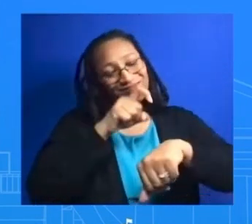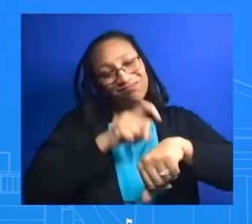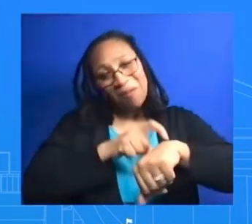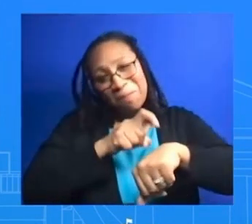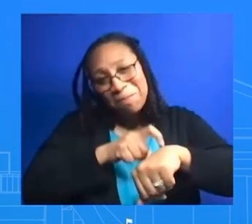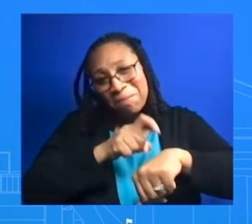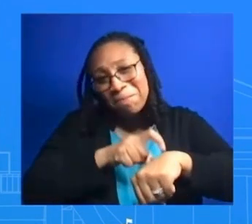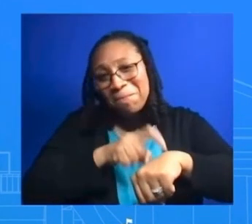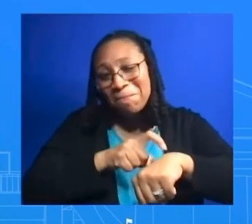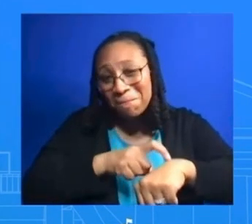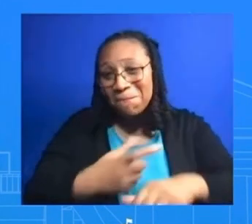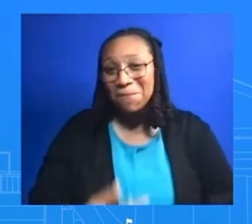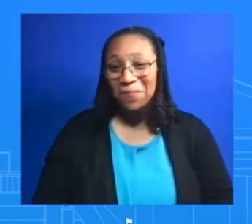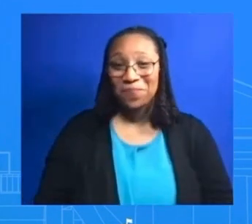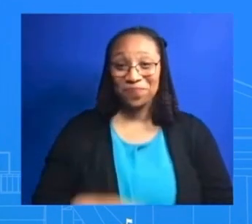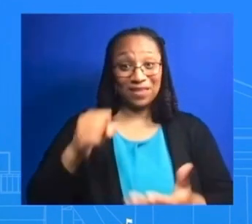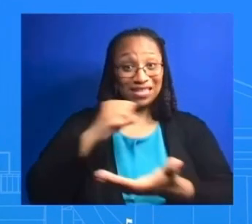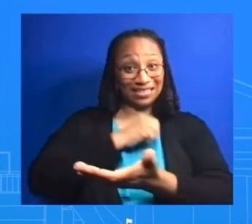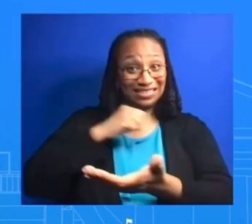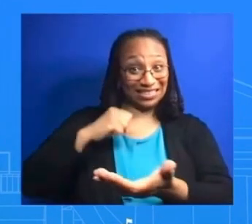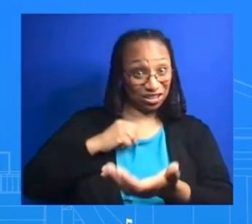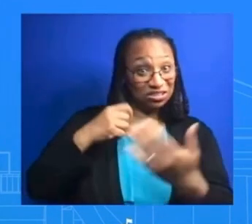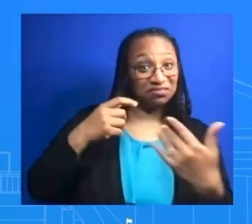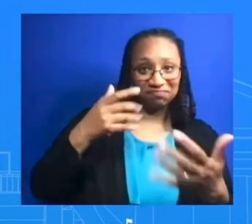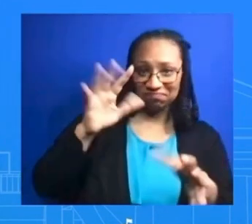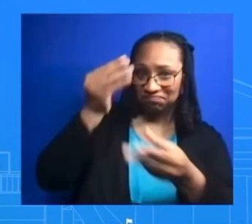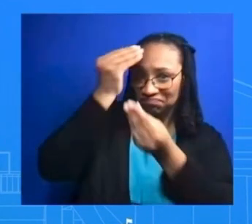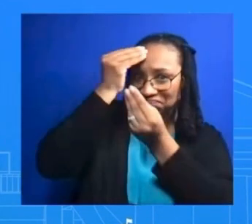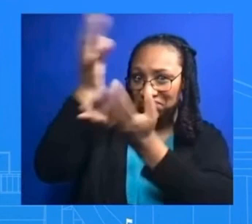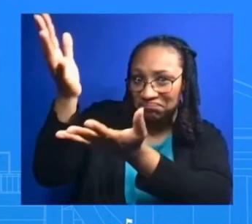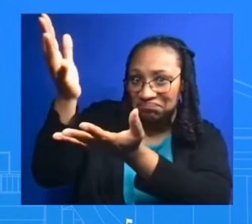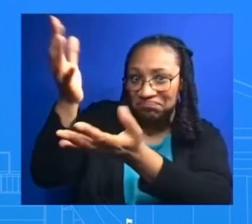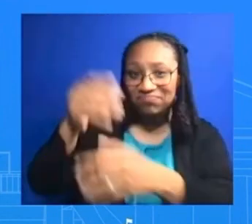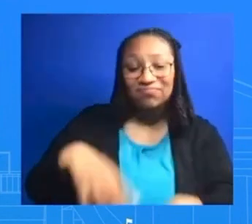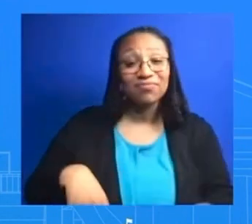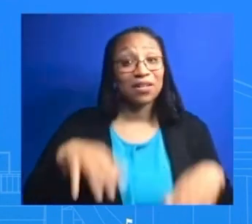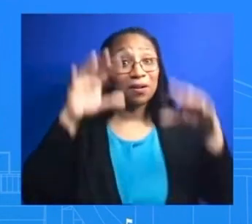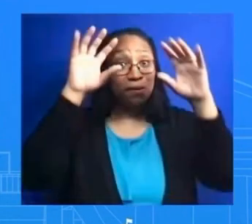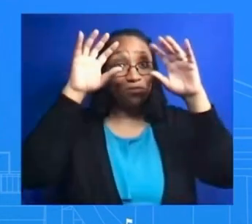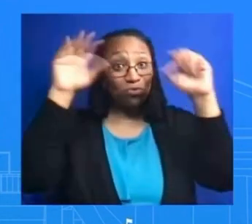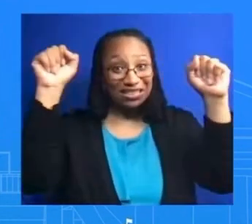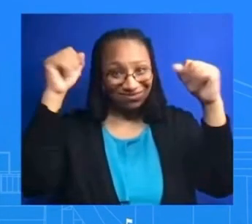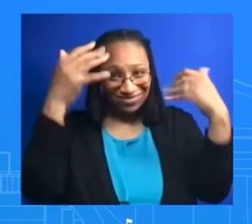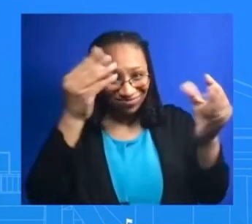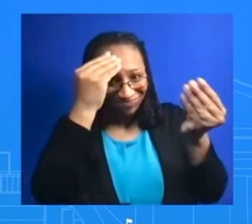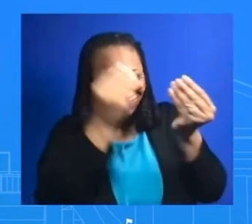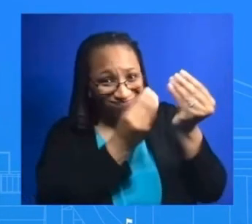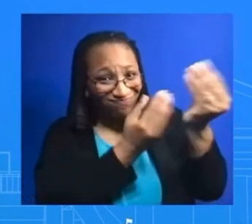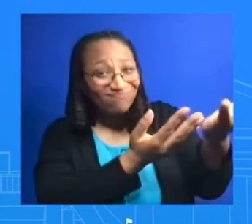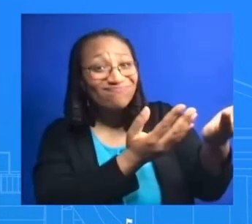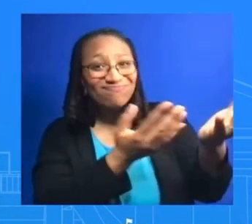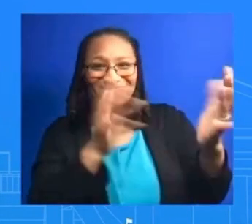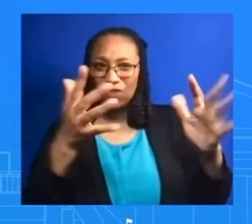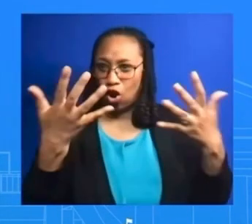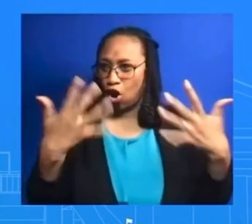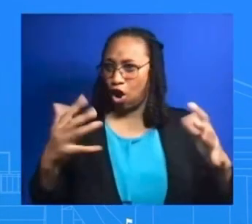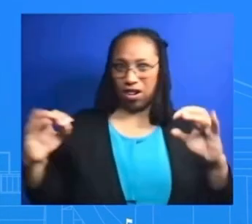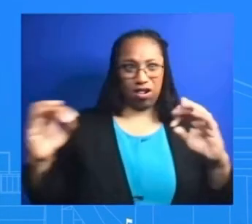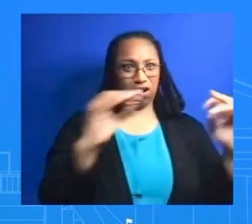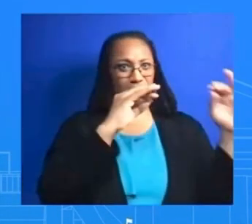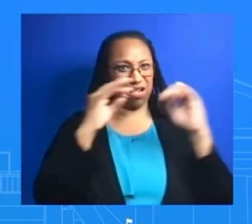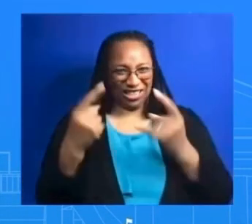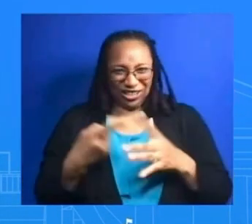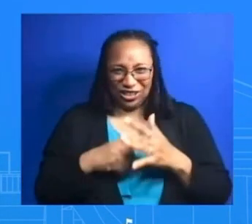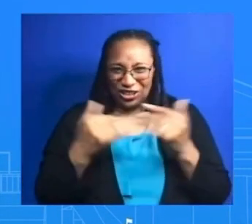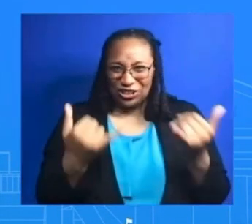that as quickly as we possibly can, starting with the fact that we've already initiated the process today in just the handful of hours since the Supreme Court issued its